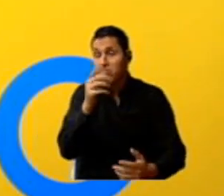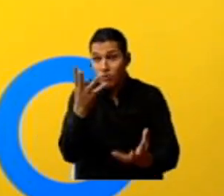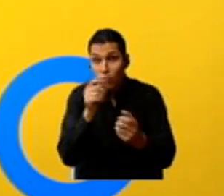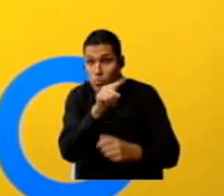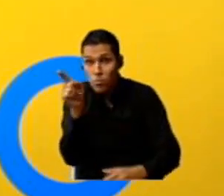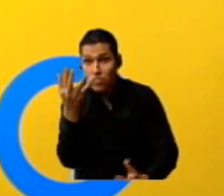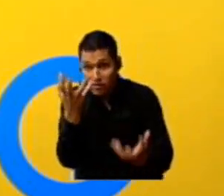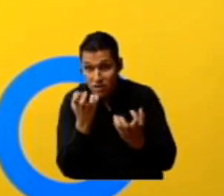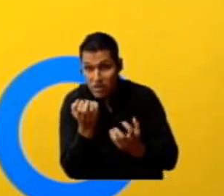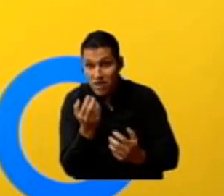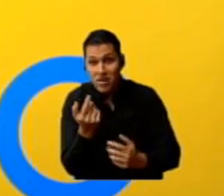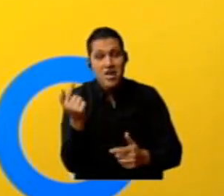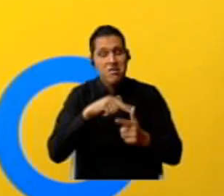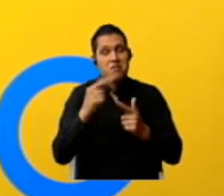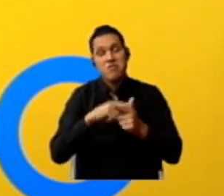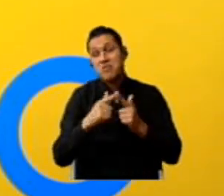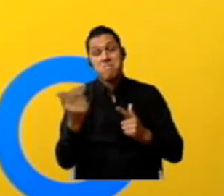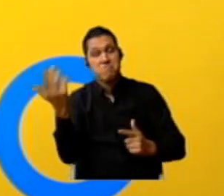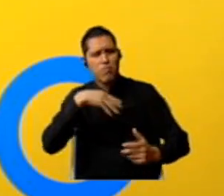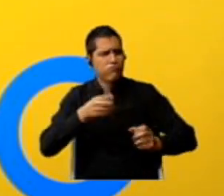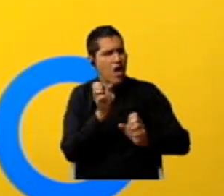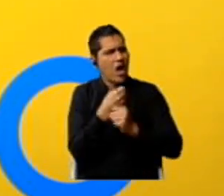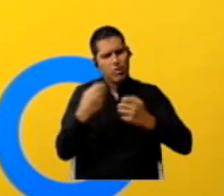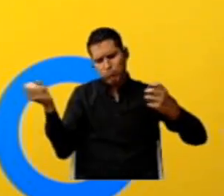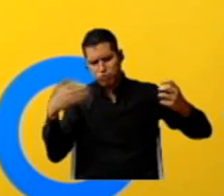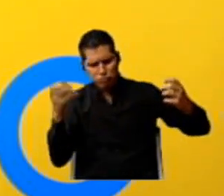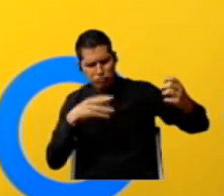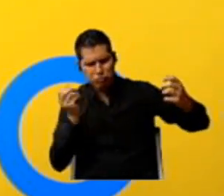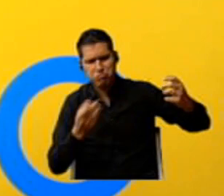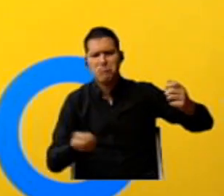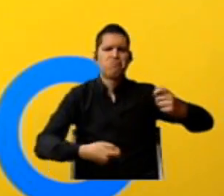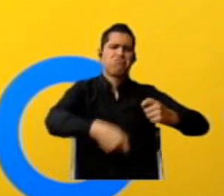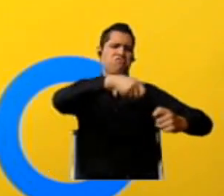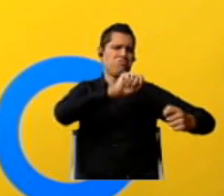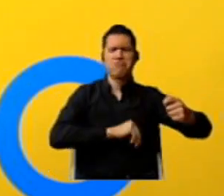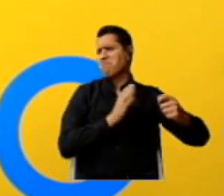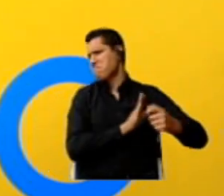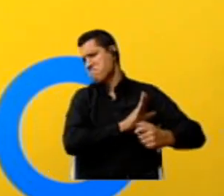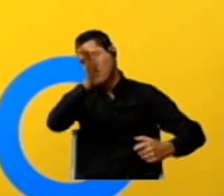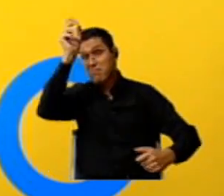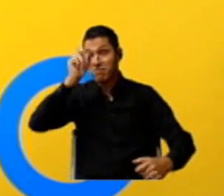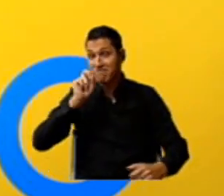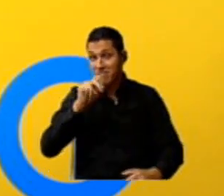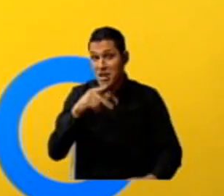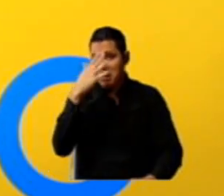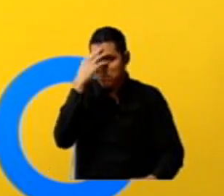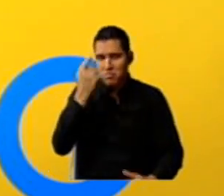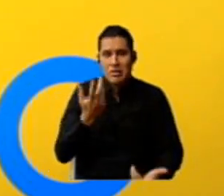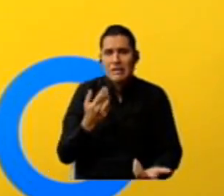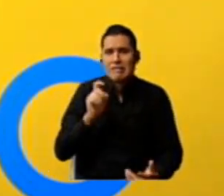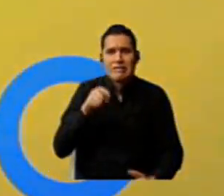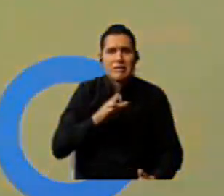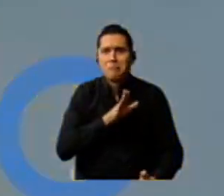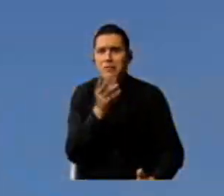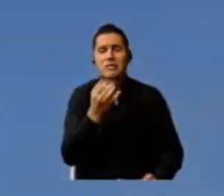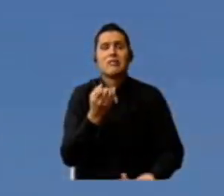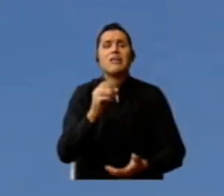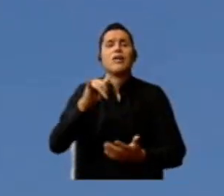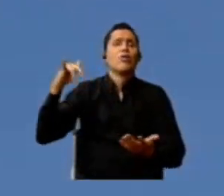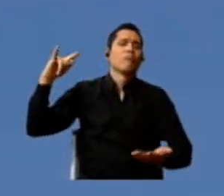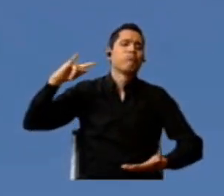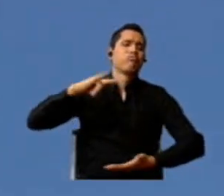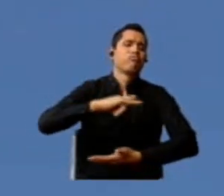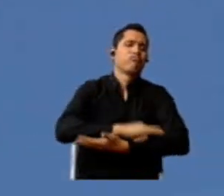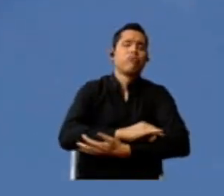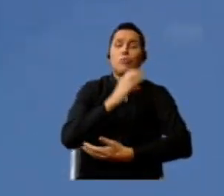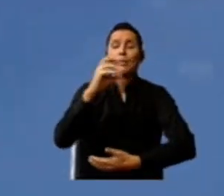Yeah? So grab your luggage and let's go. Let's go. Hurry. Because we are going to Juan Santa Maria